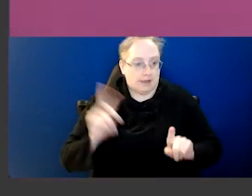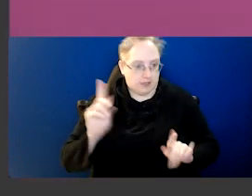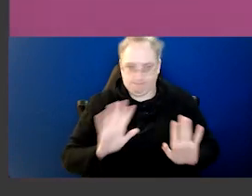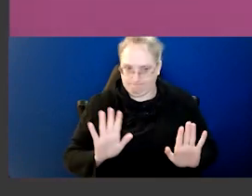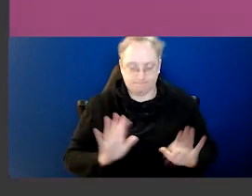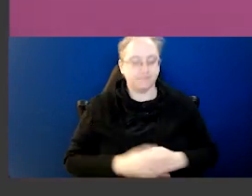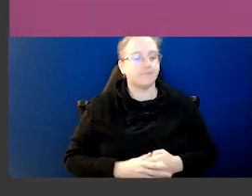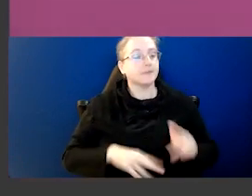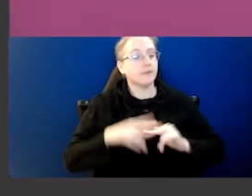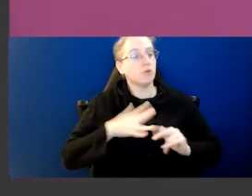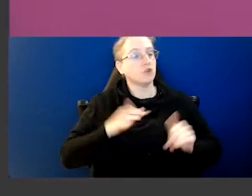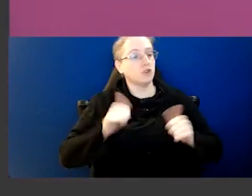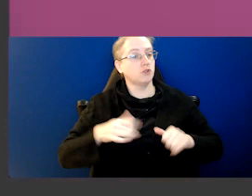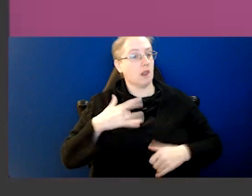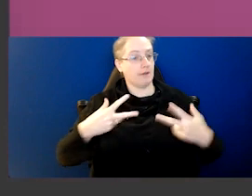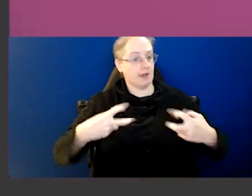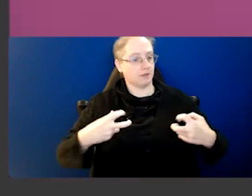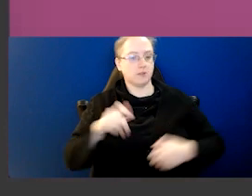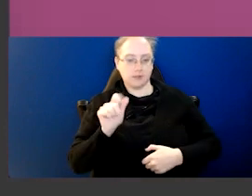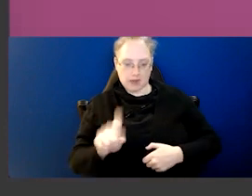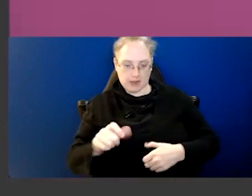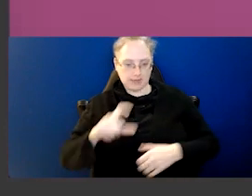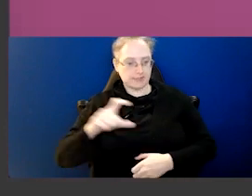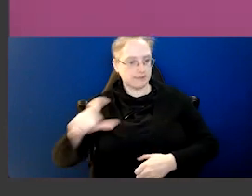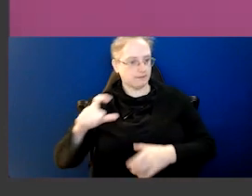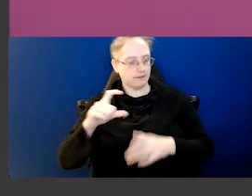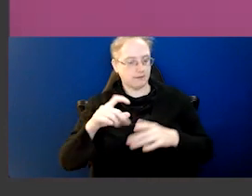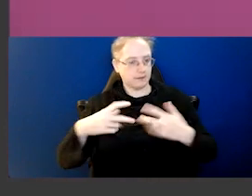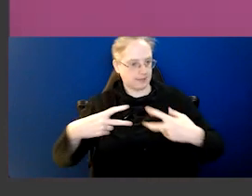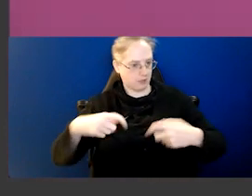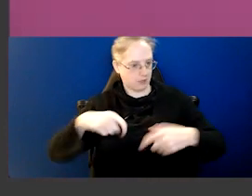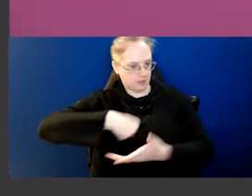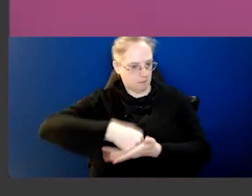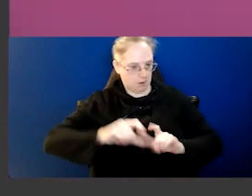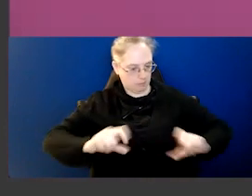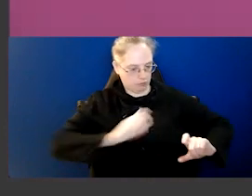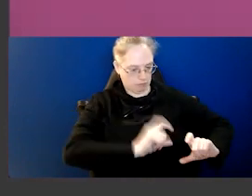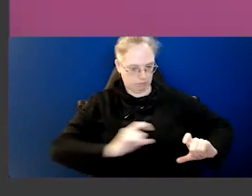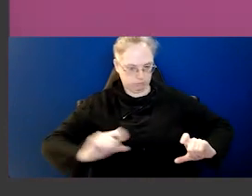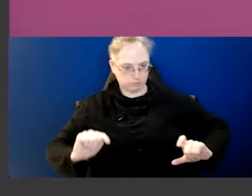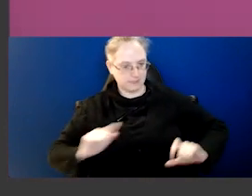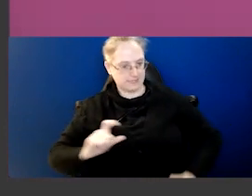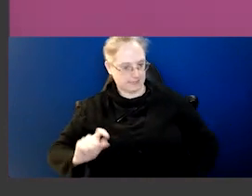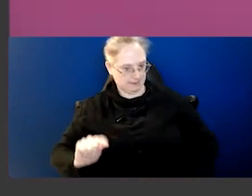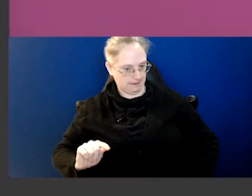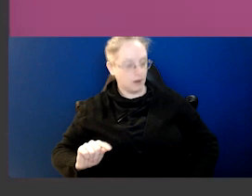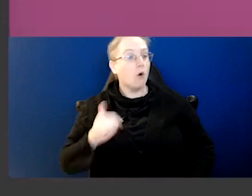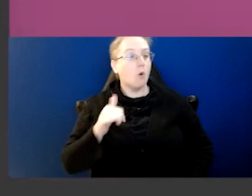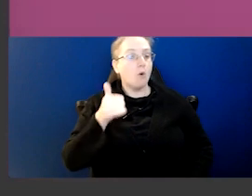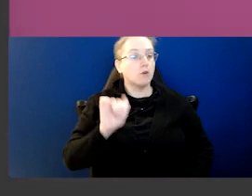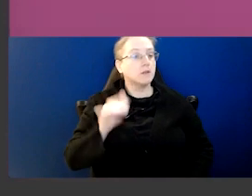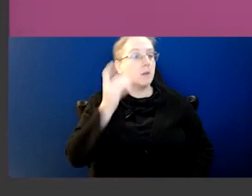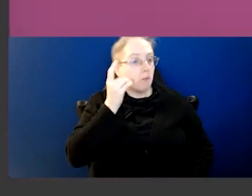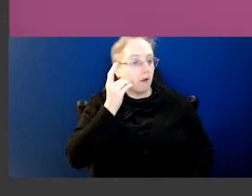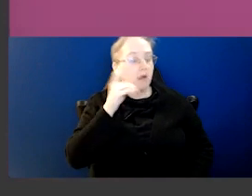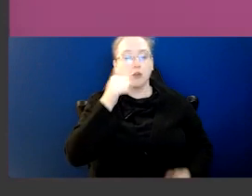live captions on, you can do so by clicking on captions in the bottom of the meeting controls on your desktop, or if you're using a mobile device, by